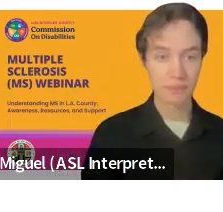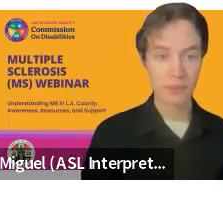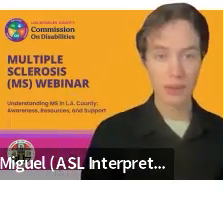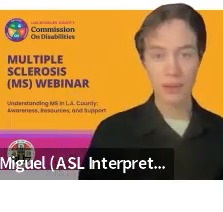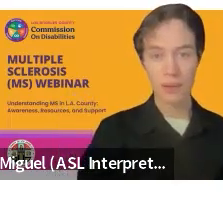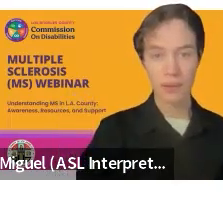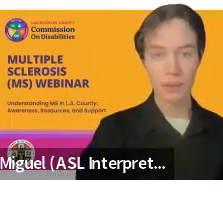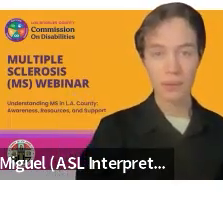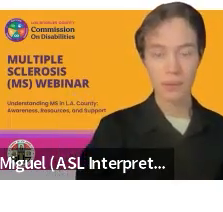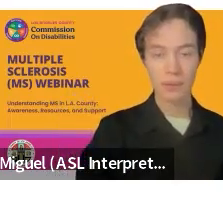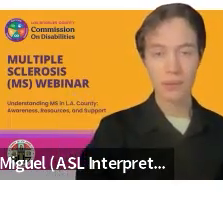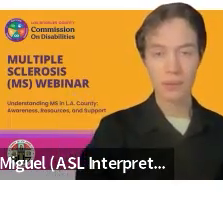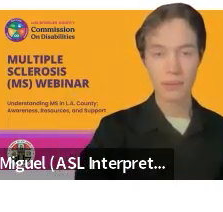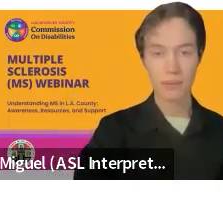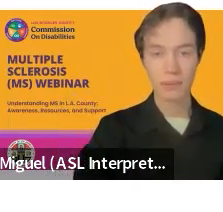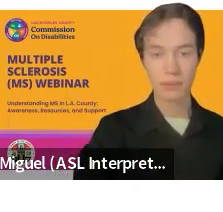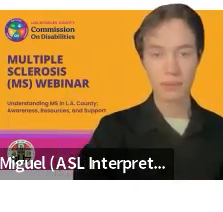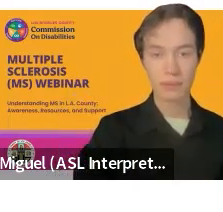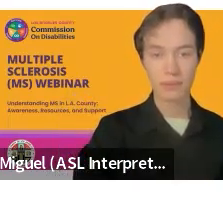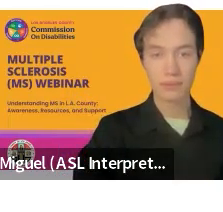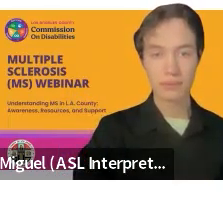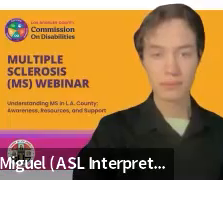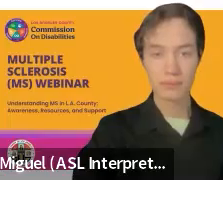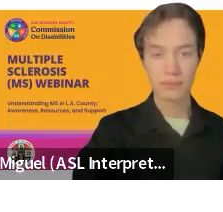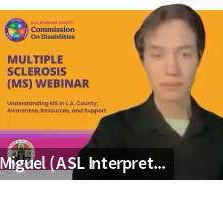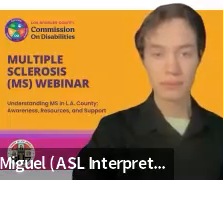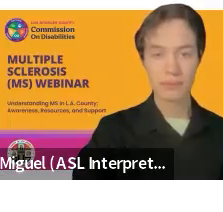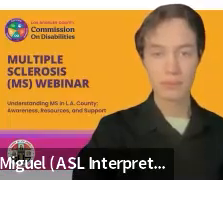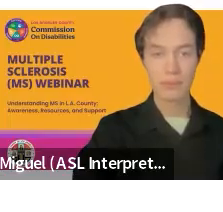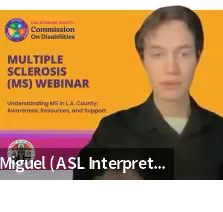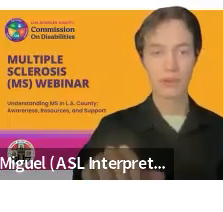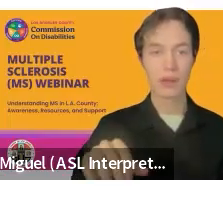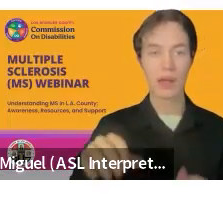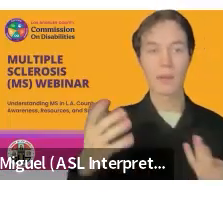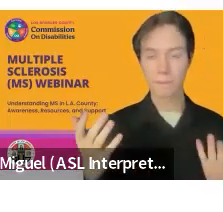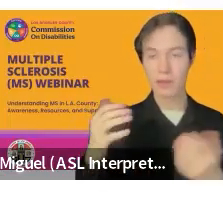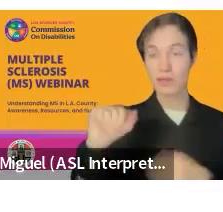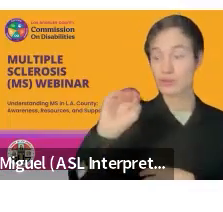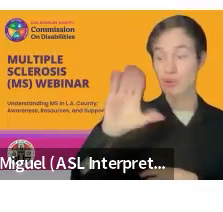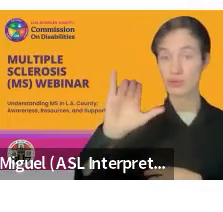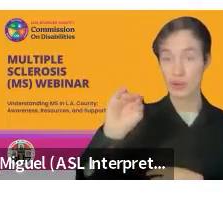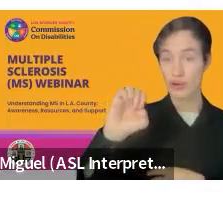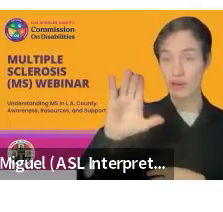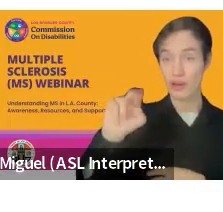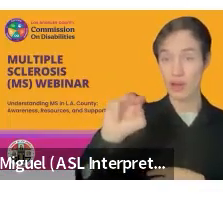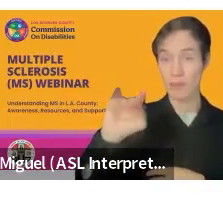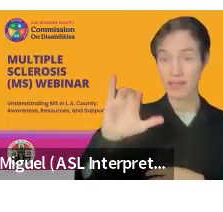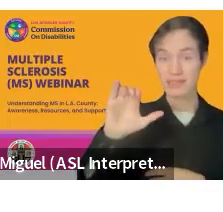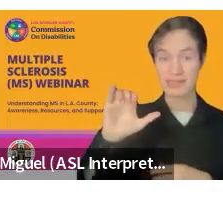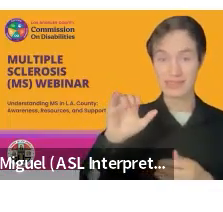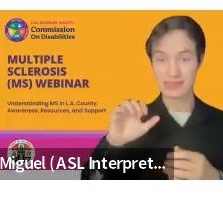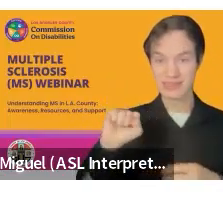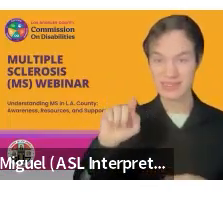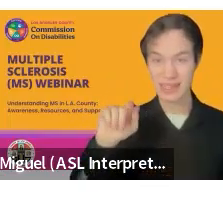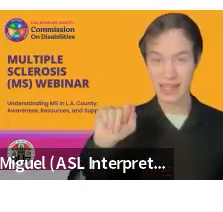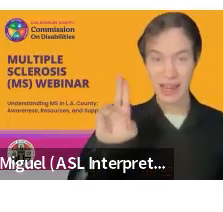of the scale. And then to look at socioeconomic status, I actually used this score that